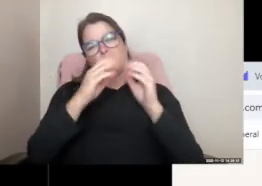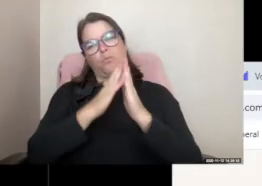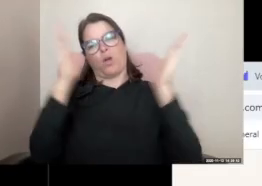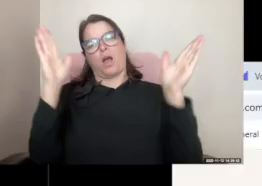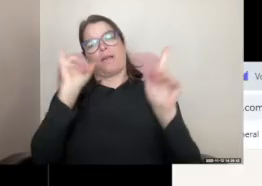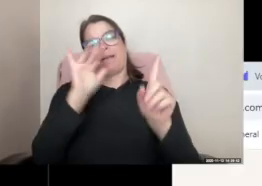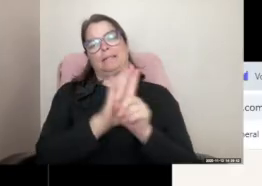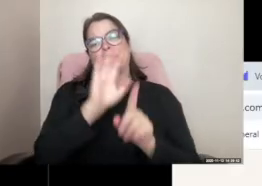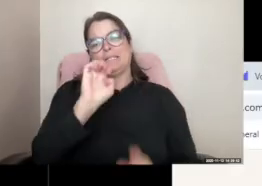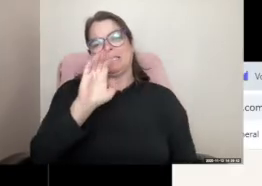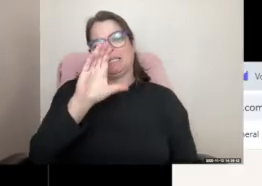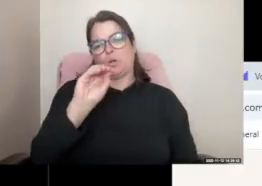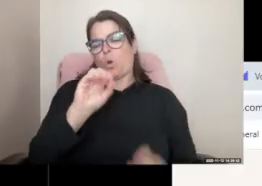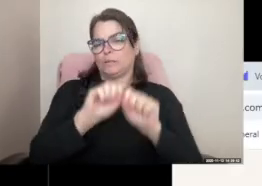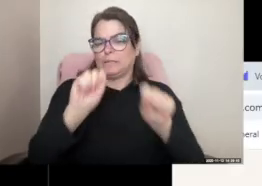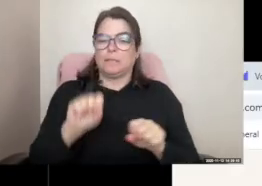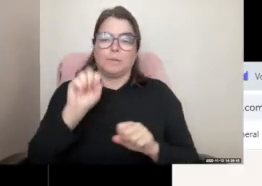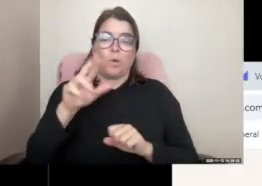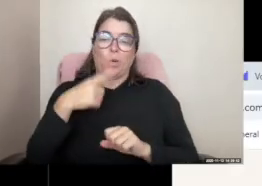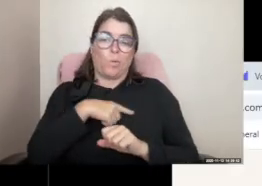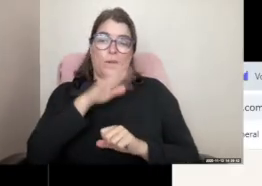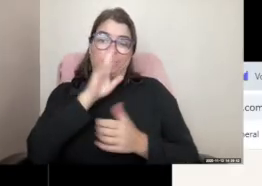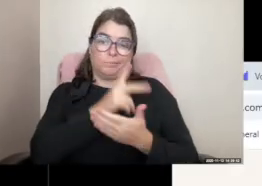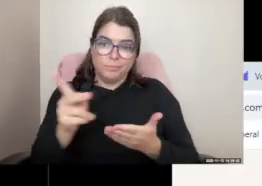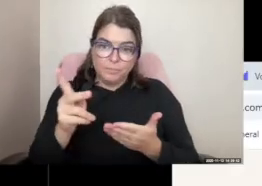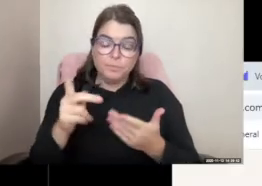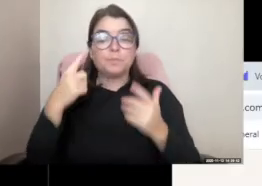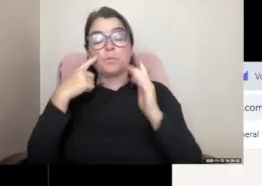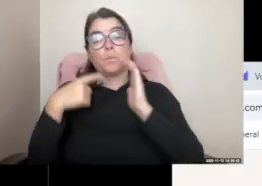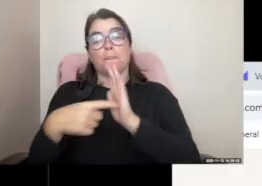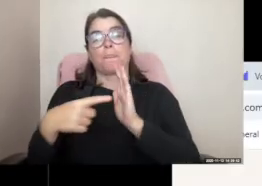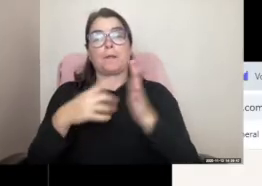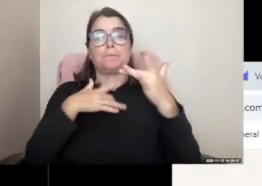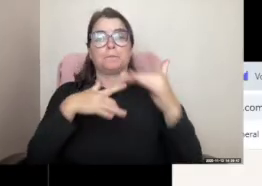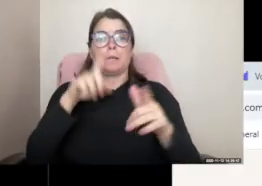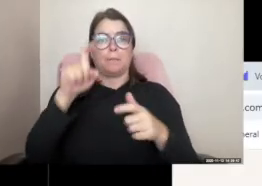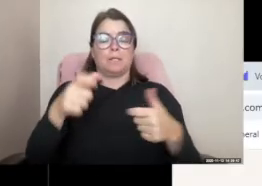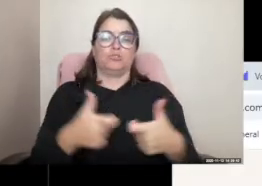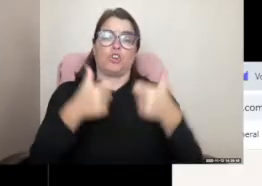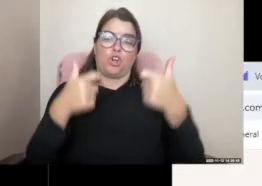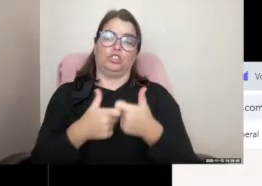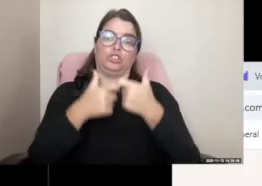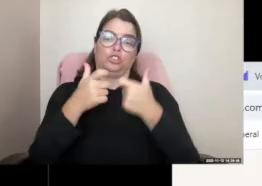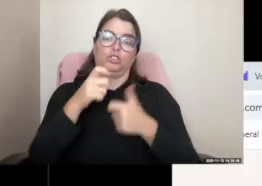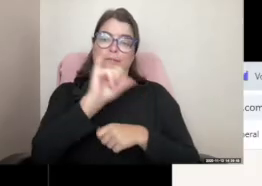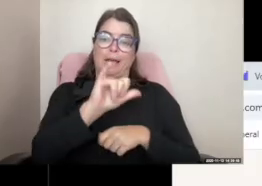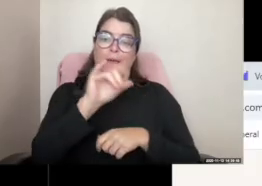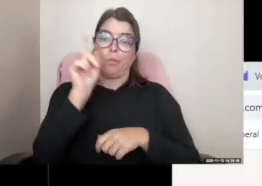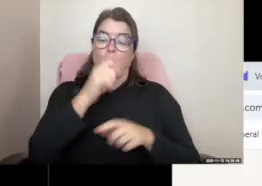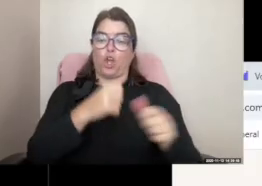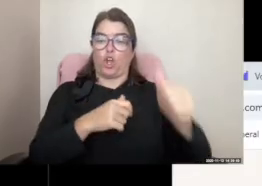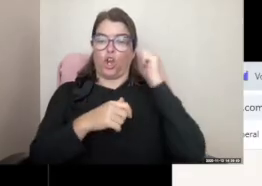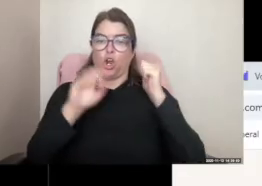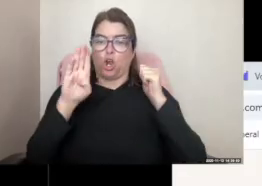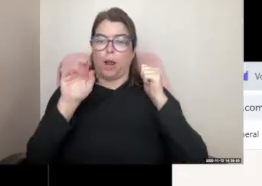we think about like farmer, for example, giving funds to just one to replace a tractor, for example,